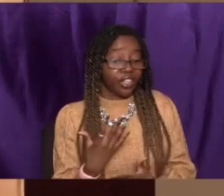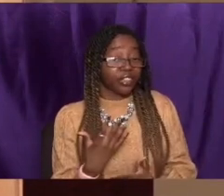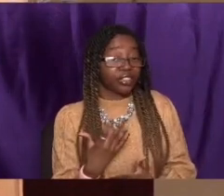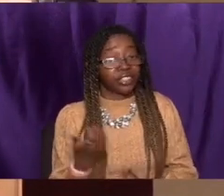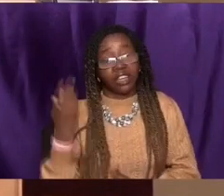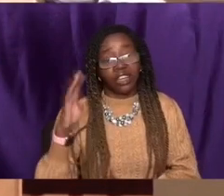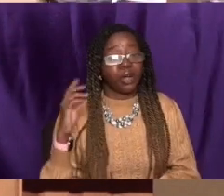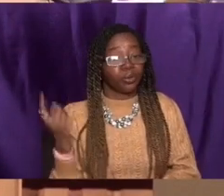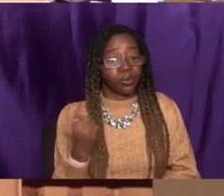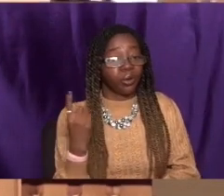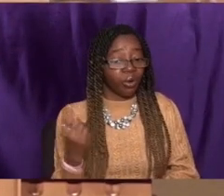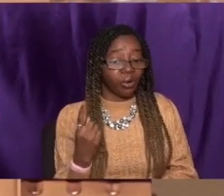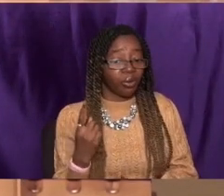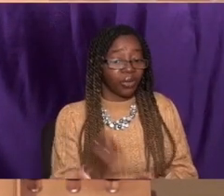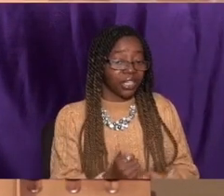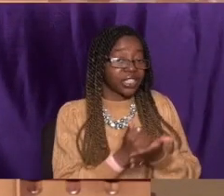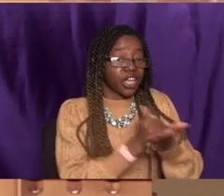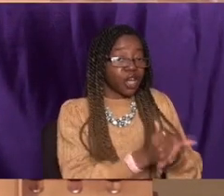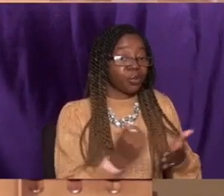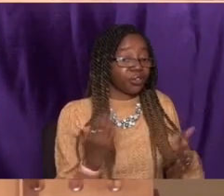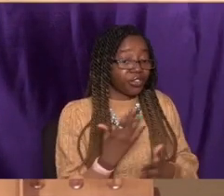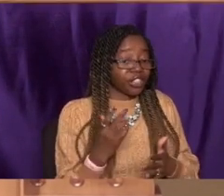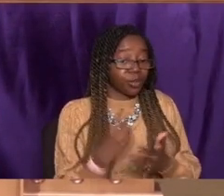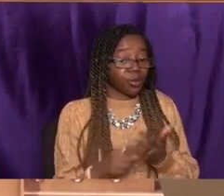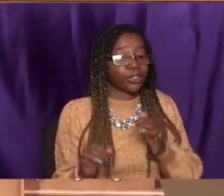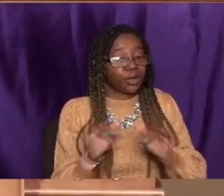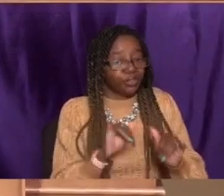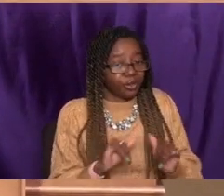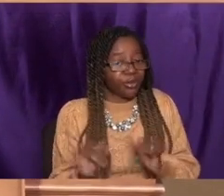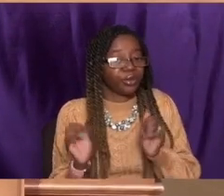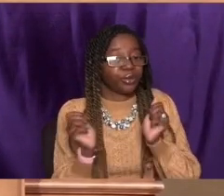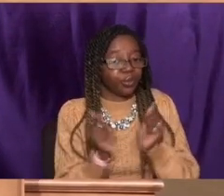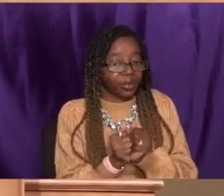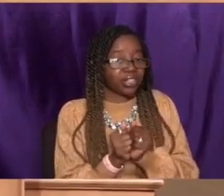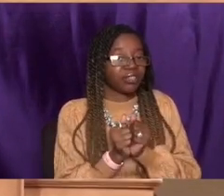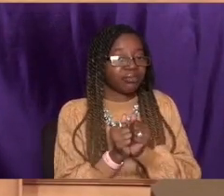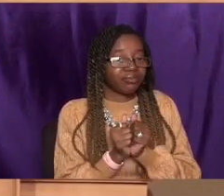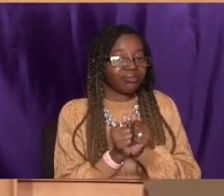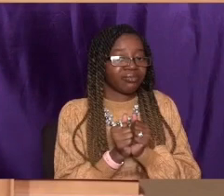will always check your fears by what you are familiar with.